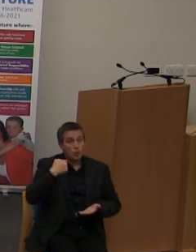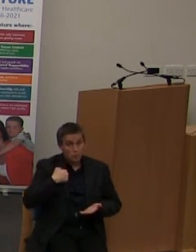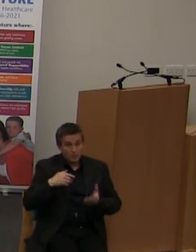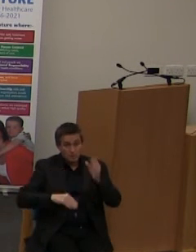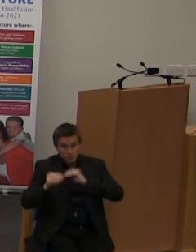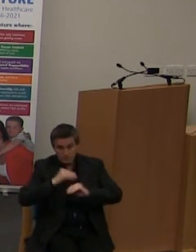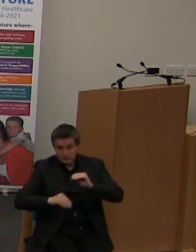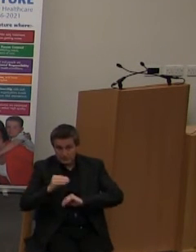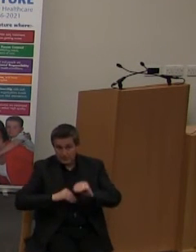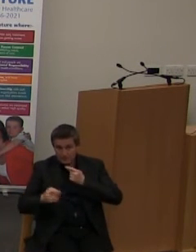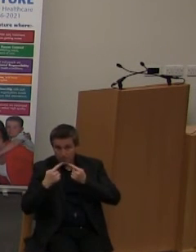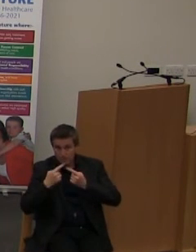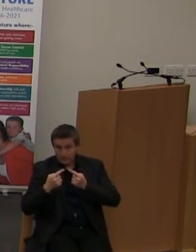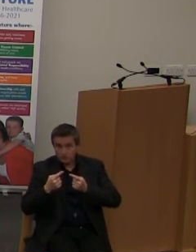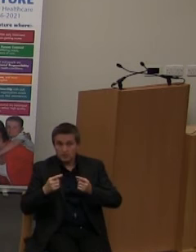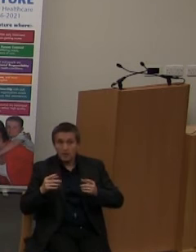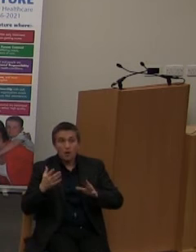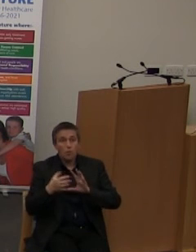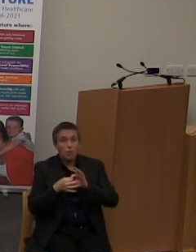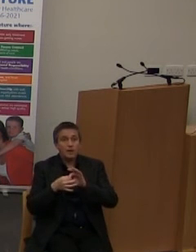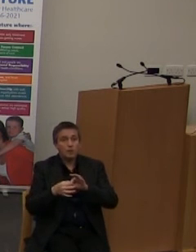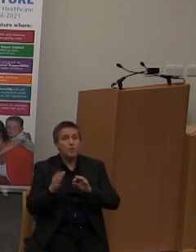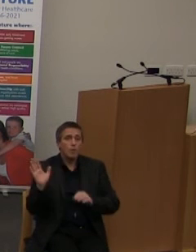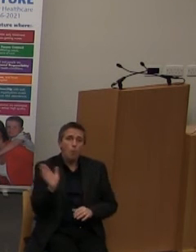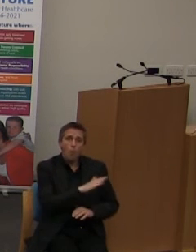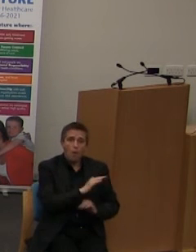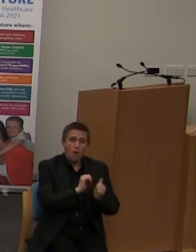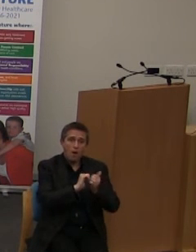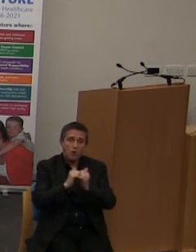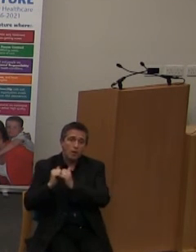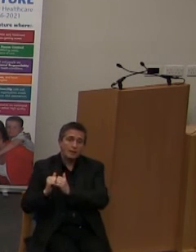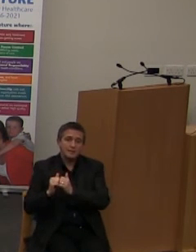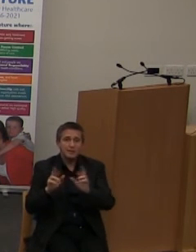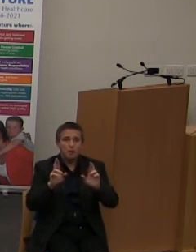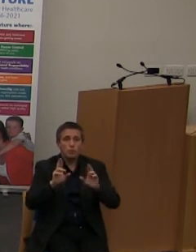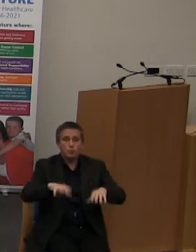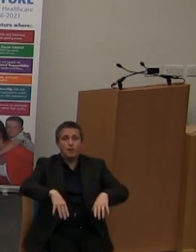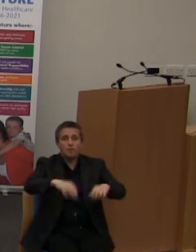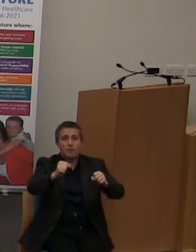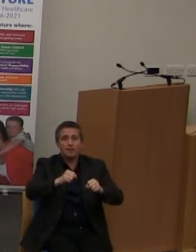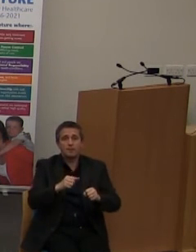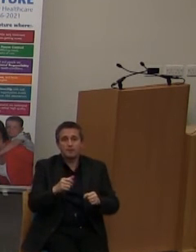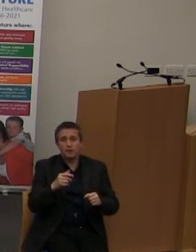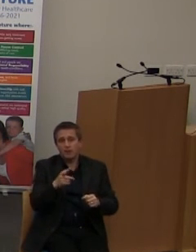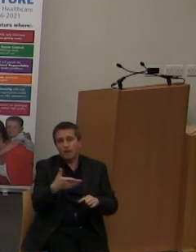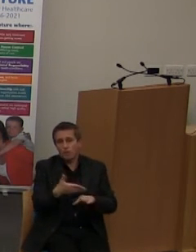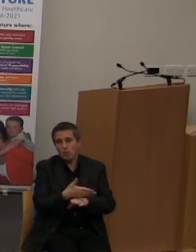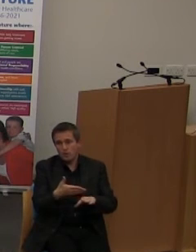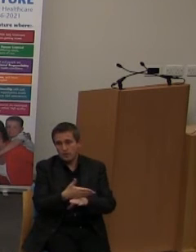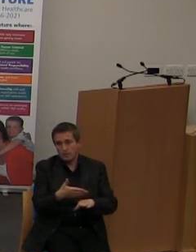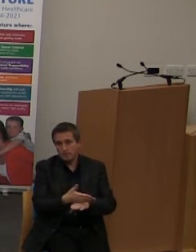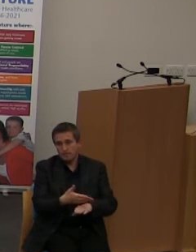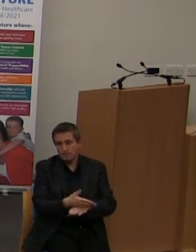Board on that and preparing with our colleagues across the partnership for the implementation of that as a key piece of policy that